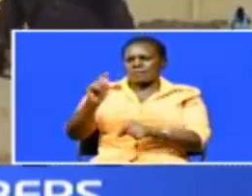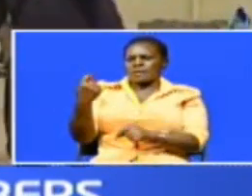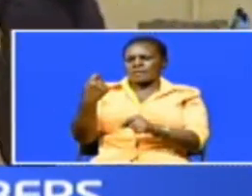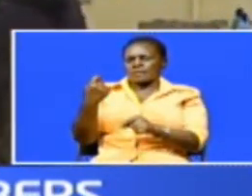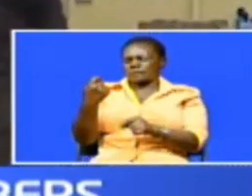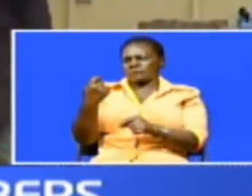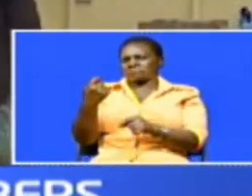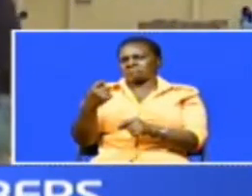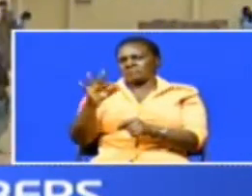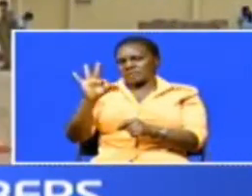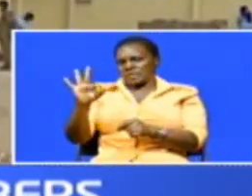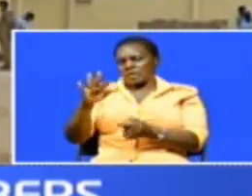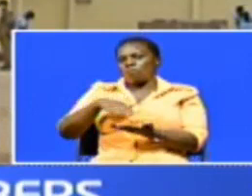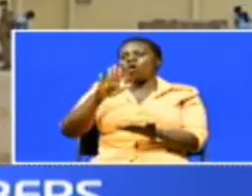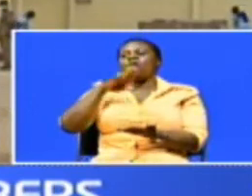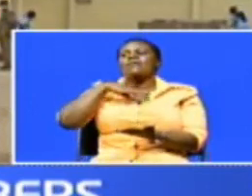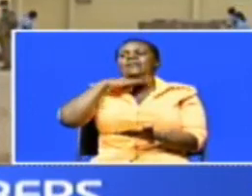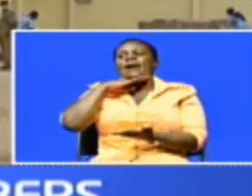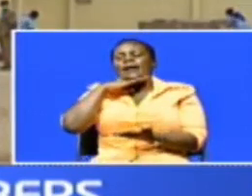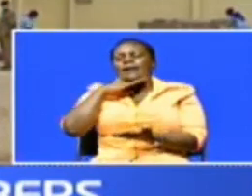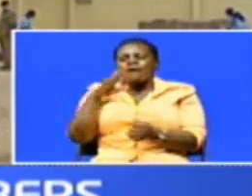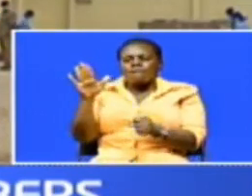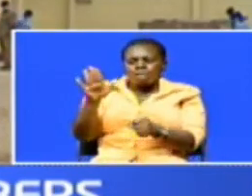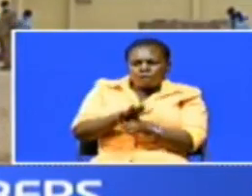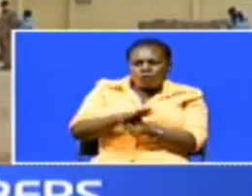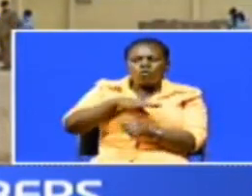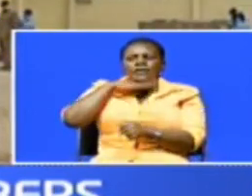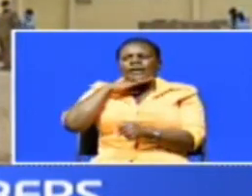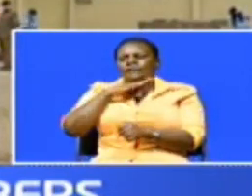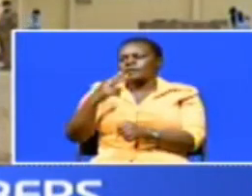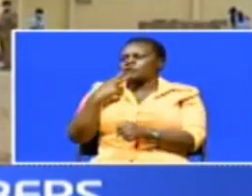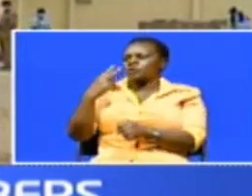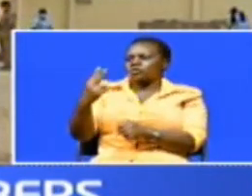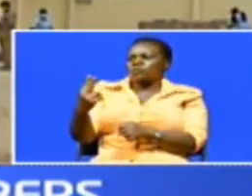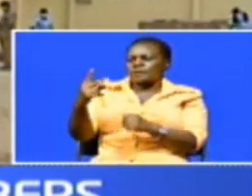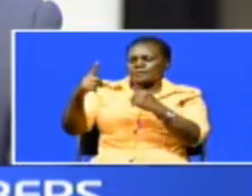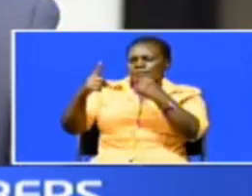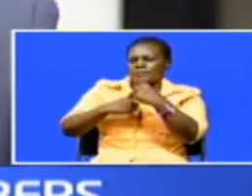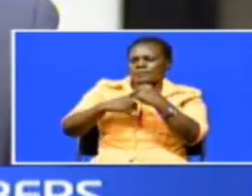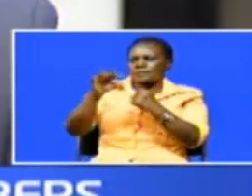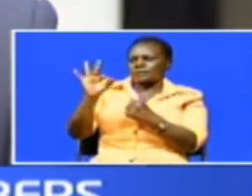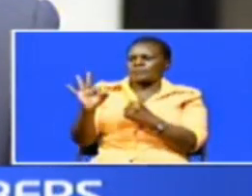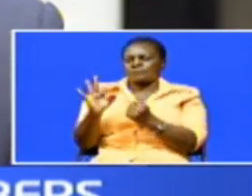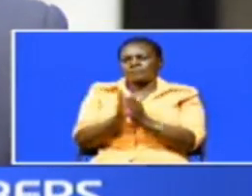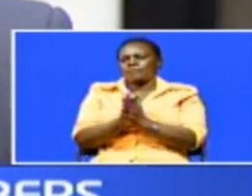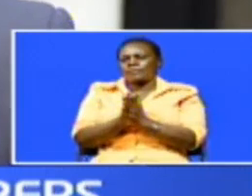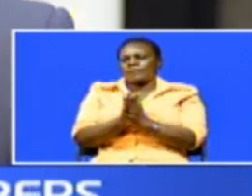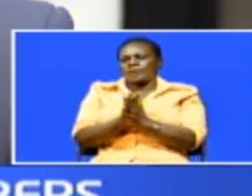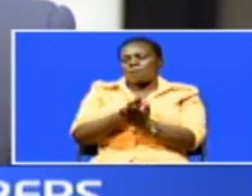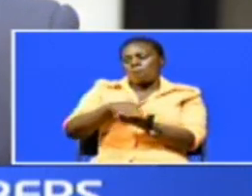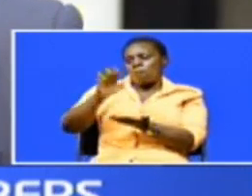has lost 3 more people to COVID-19, bringing the total to 263. Even